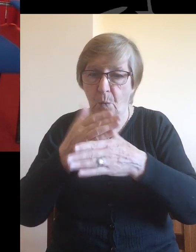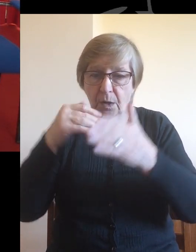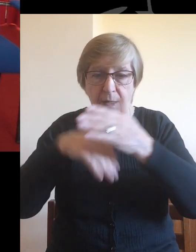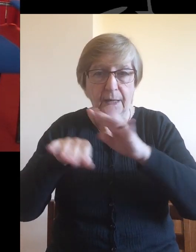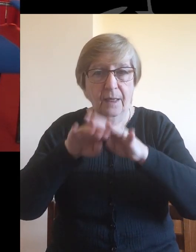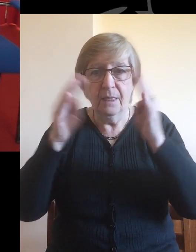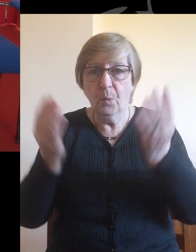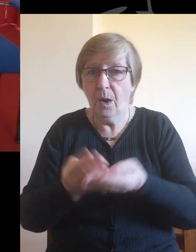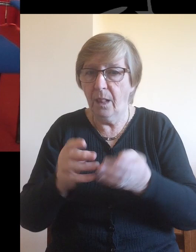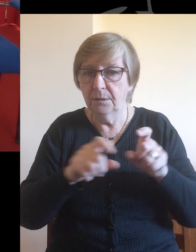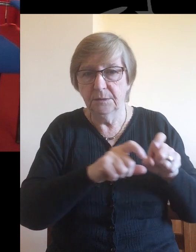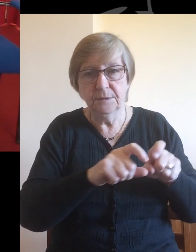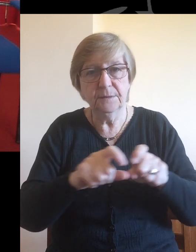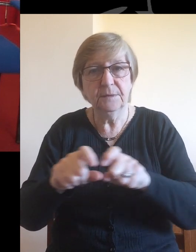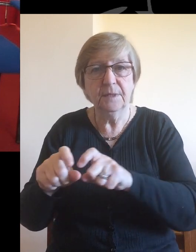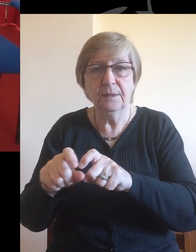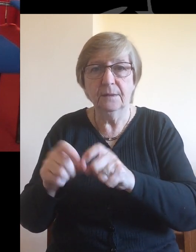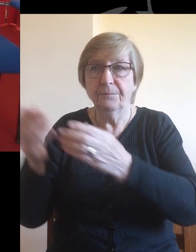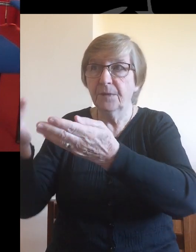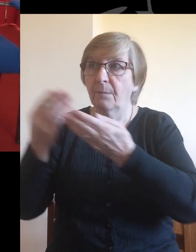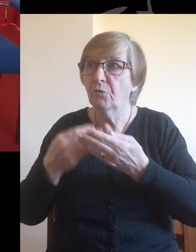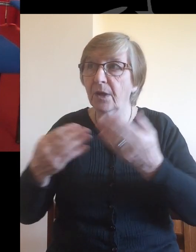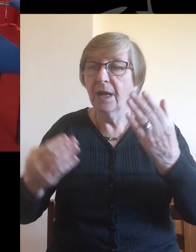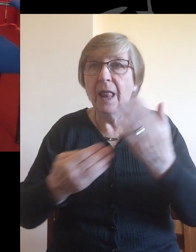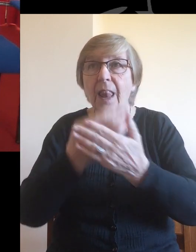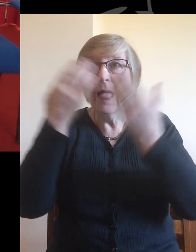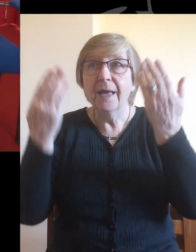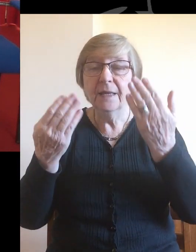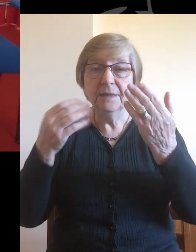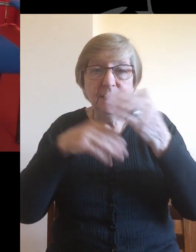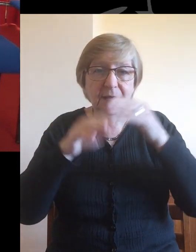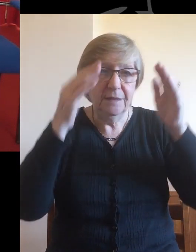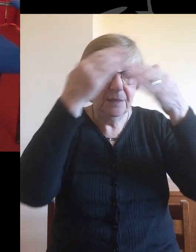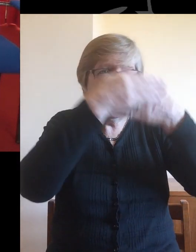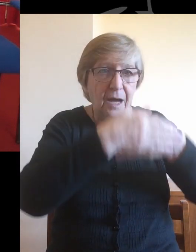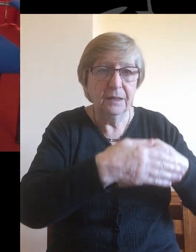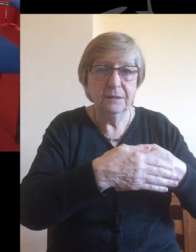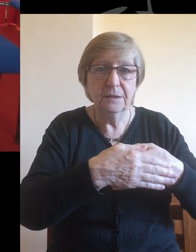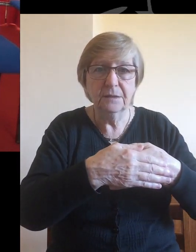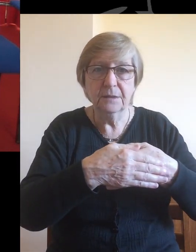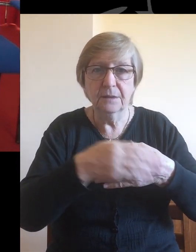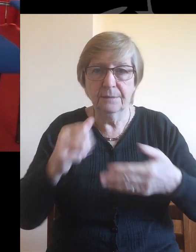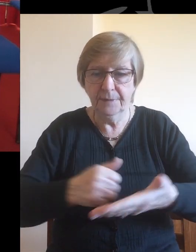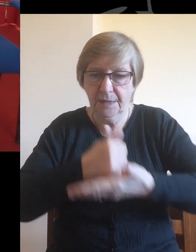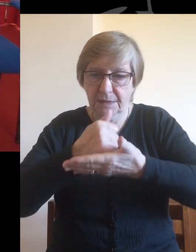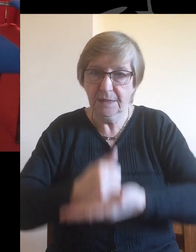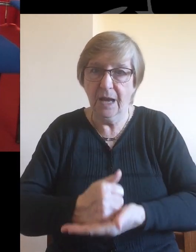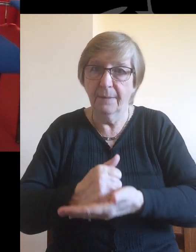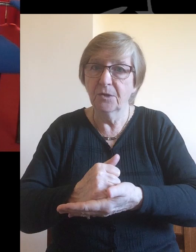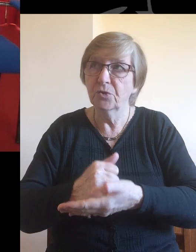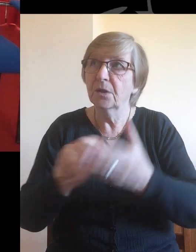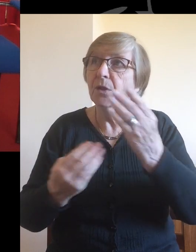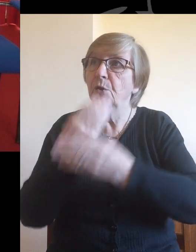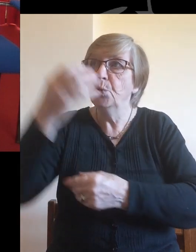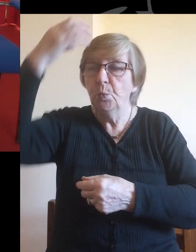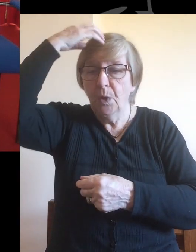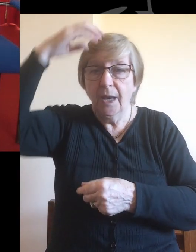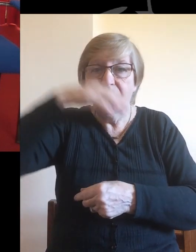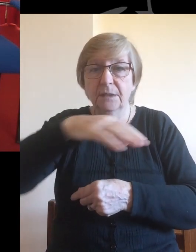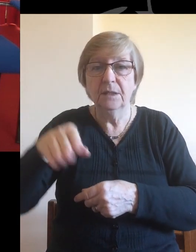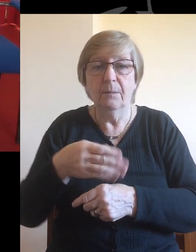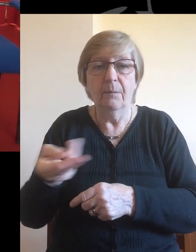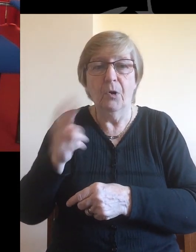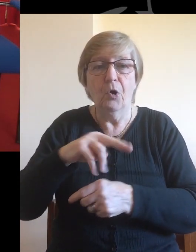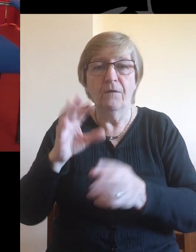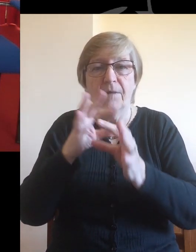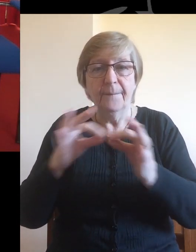world, bringing light to its dark corners and establishing your coming kingdom of peace and of